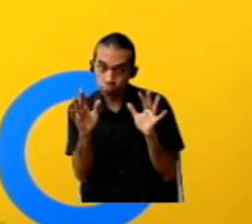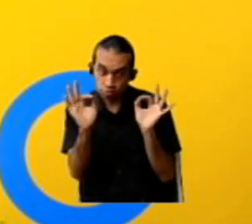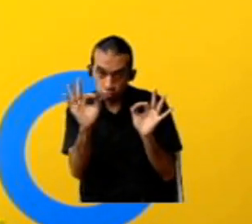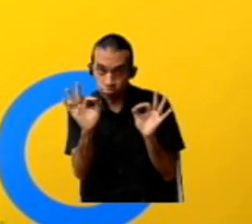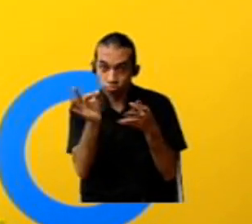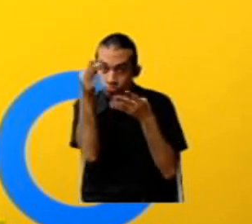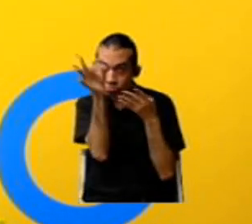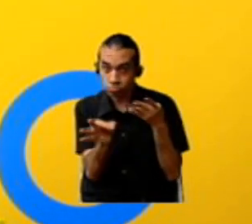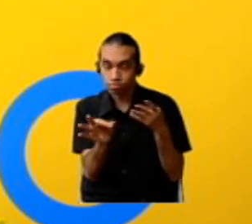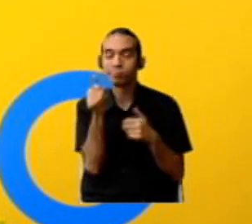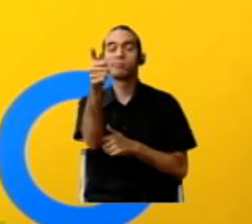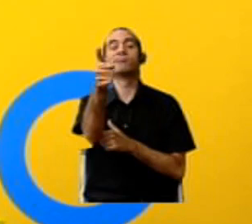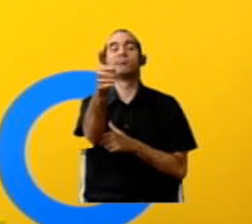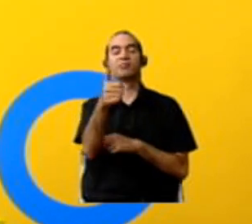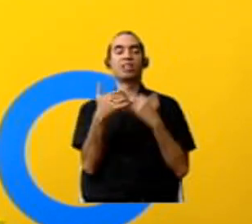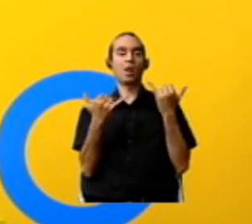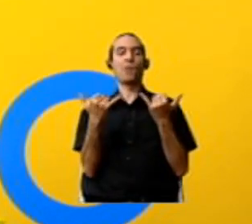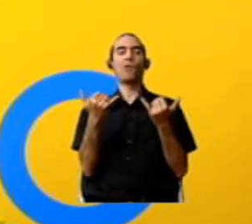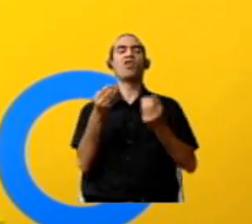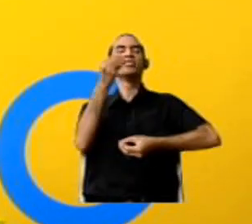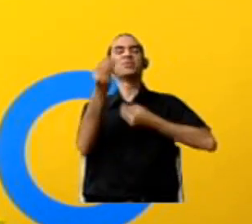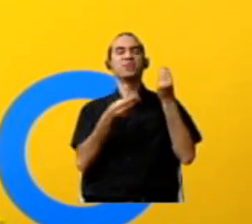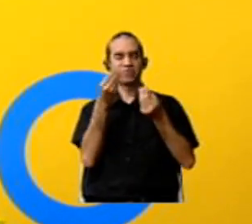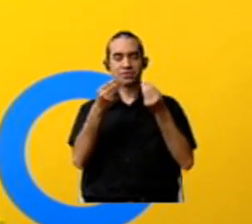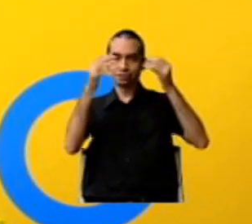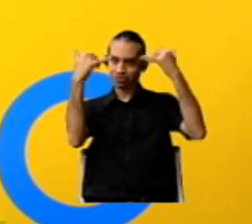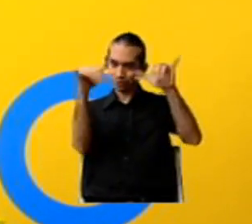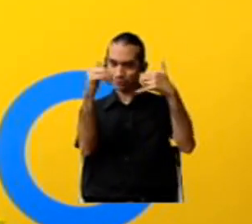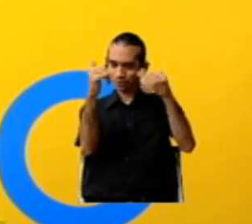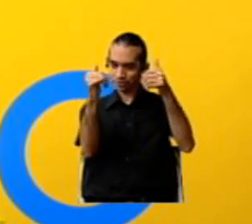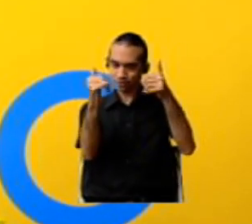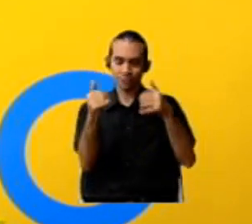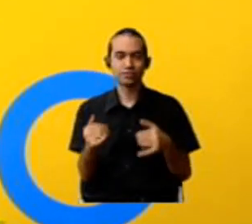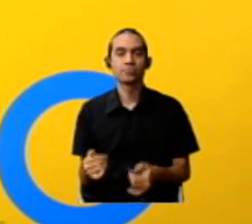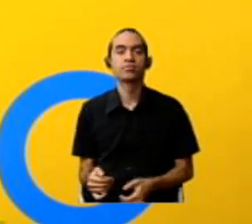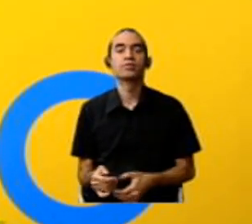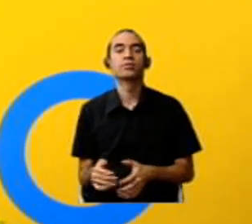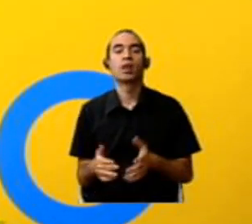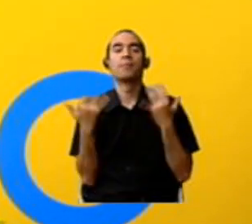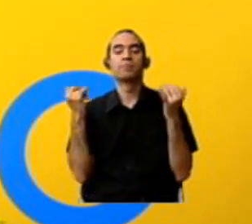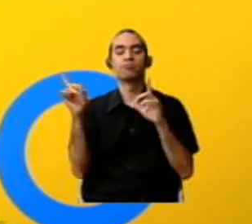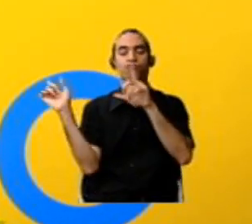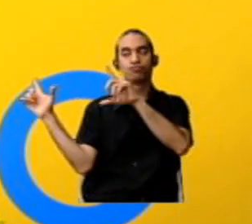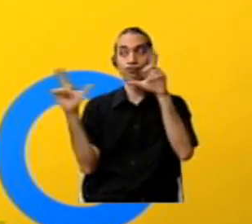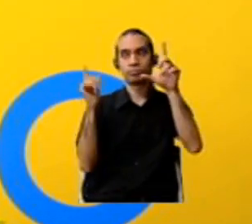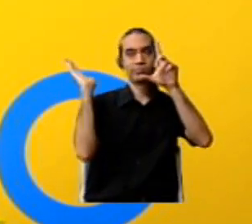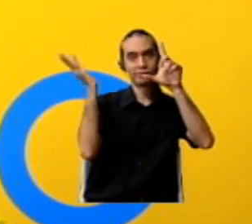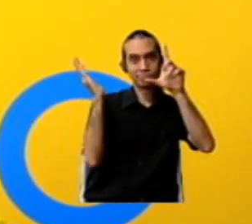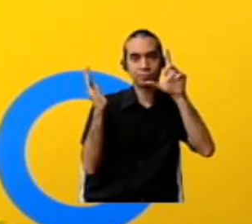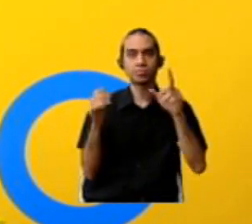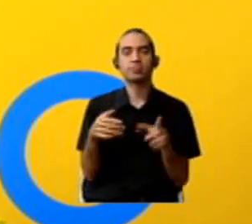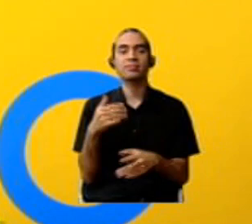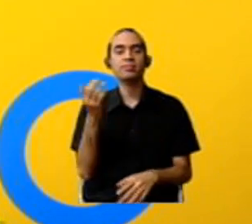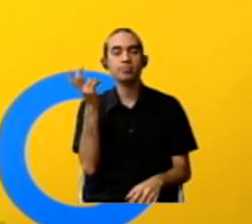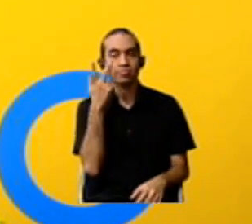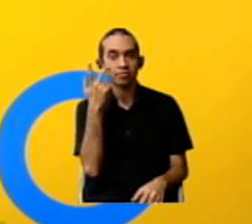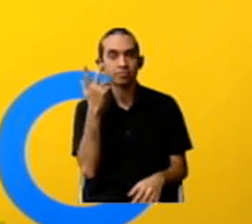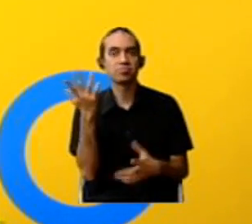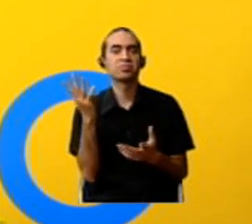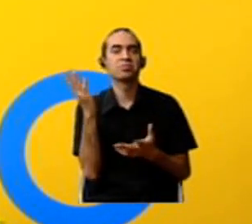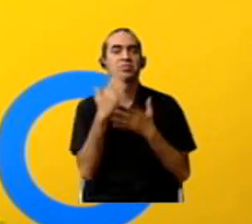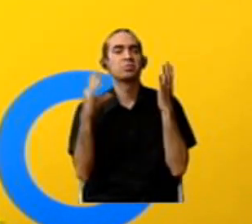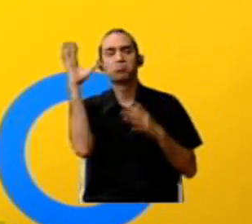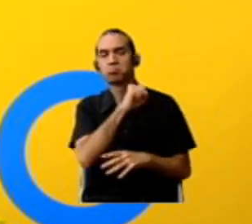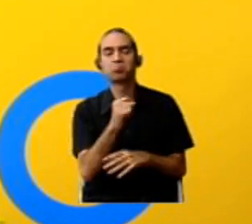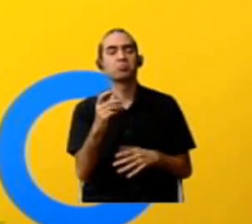Okay, ready? So we are going to play a game. So we have a presentation to see what we learned